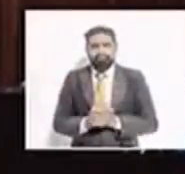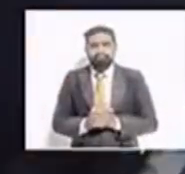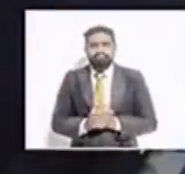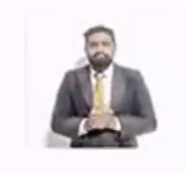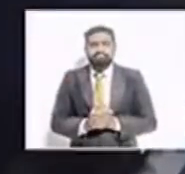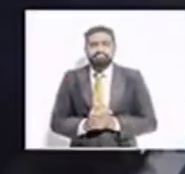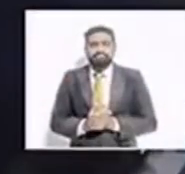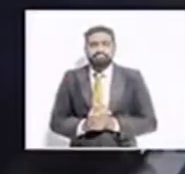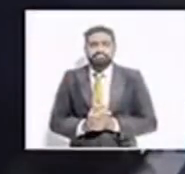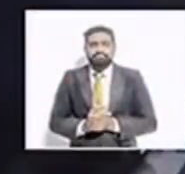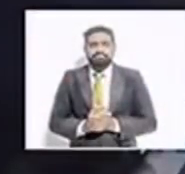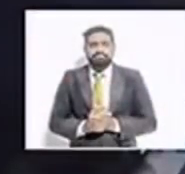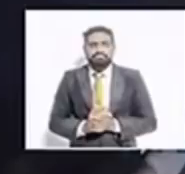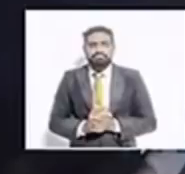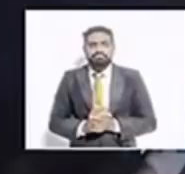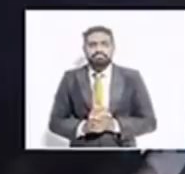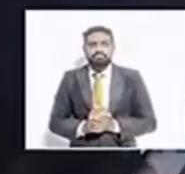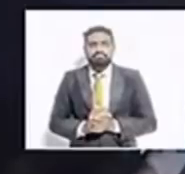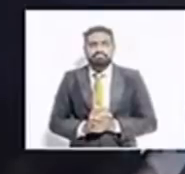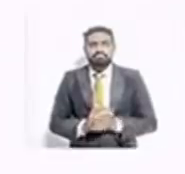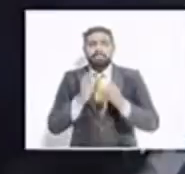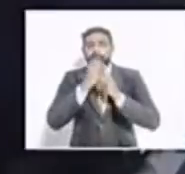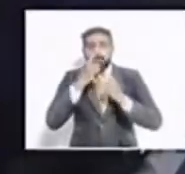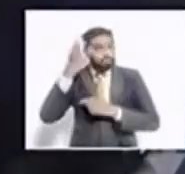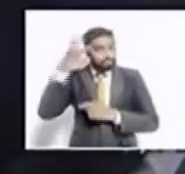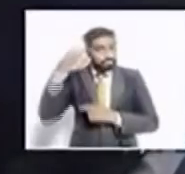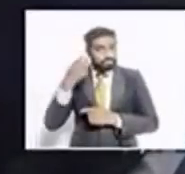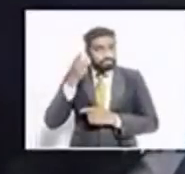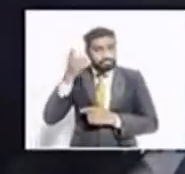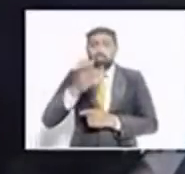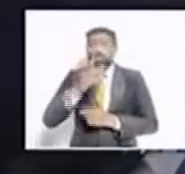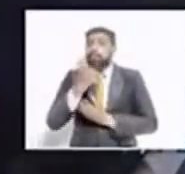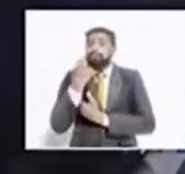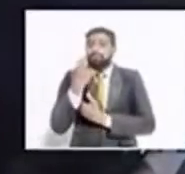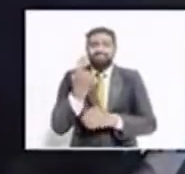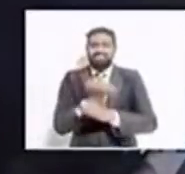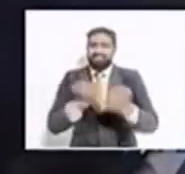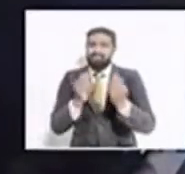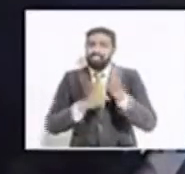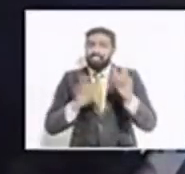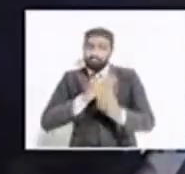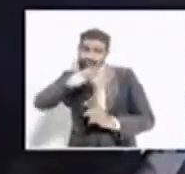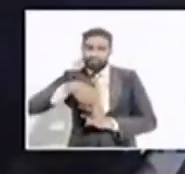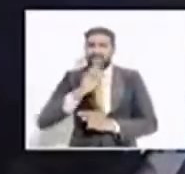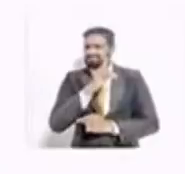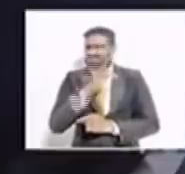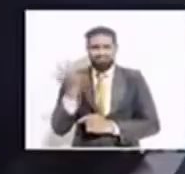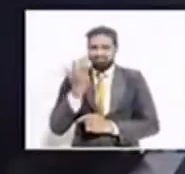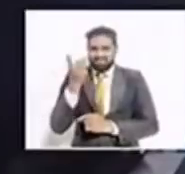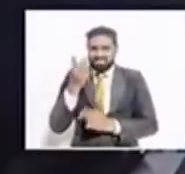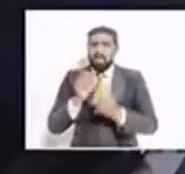A speaker of the house does not have the power to call a minister to the parliament. A speaker has never done that before.